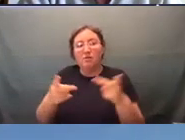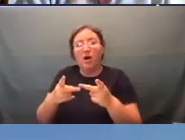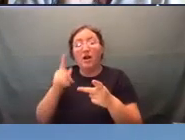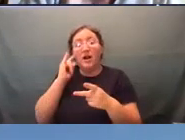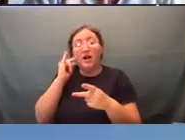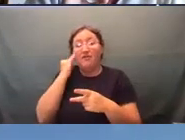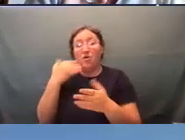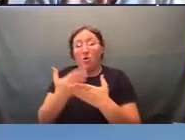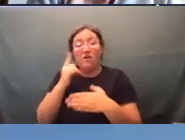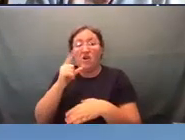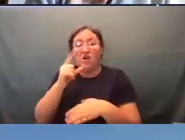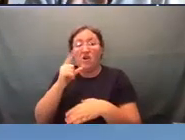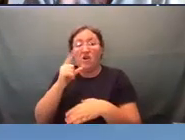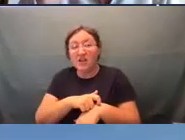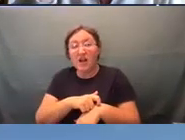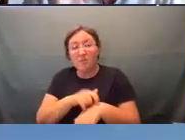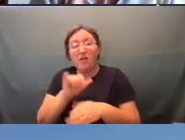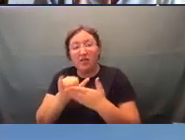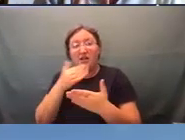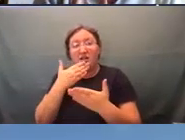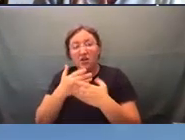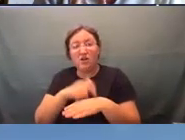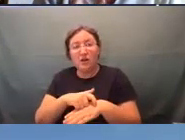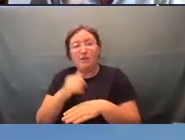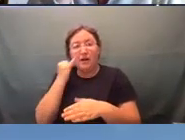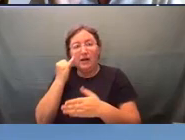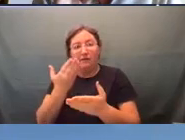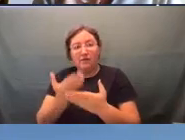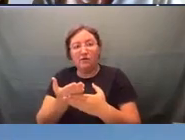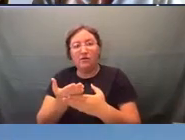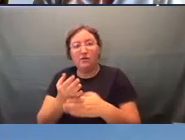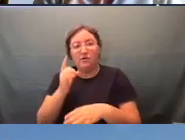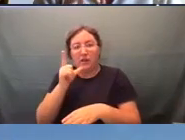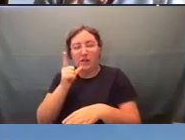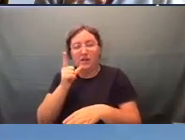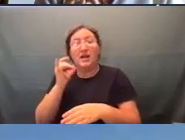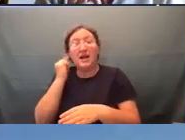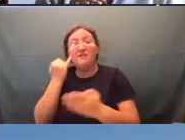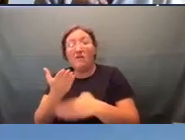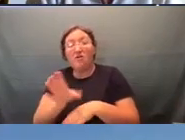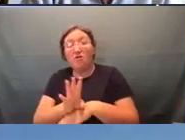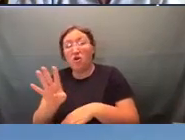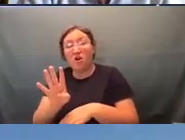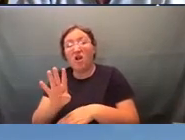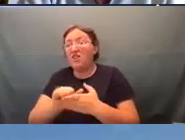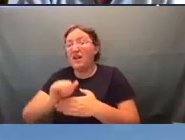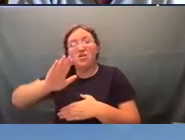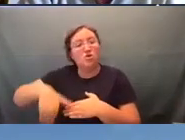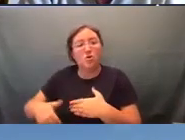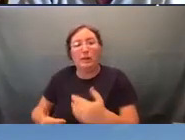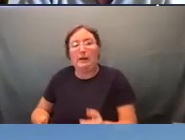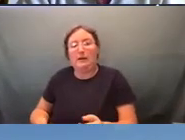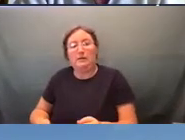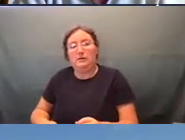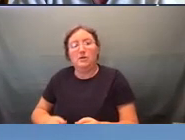lunch, our timing is nice. If we're here and it's 4 o'clock, we've messed up. We probably should think about heading